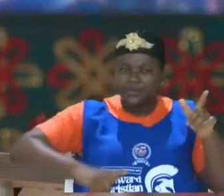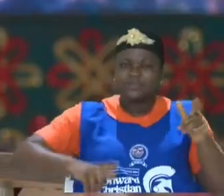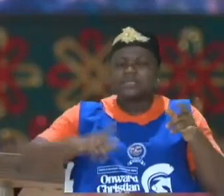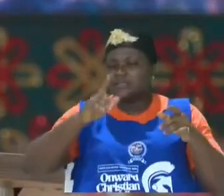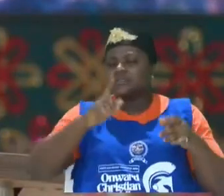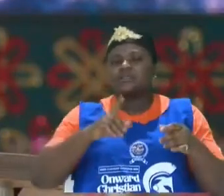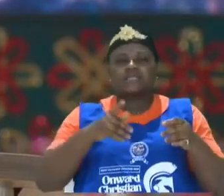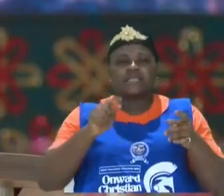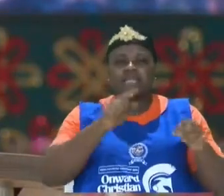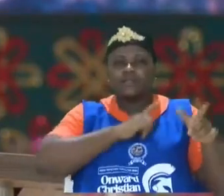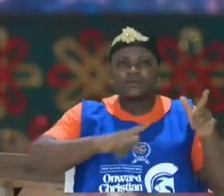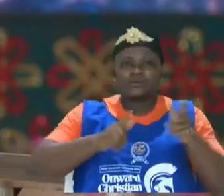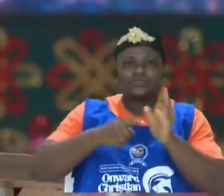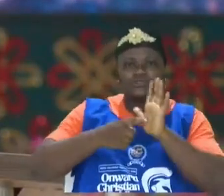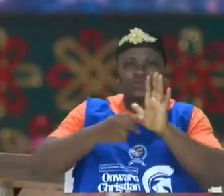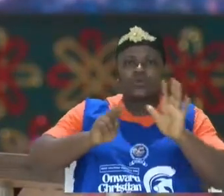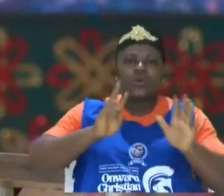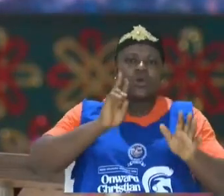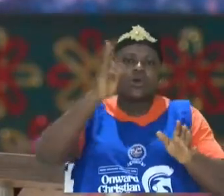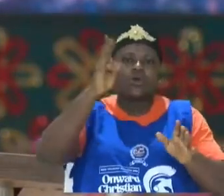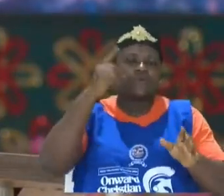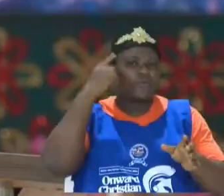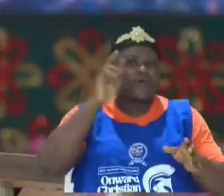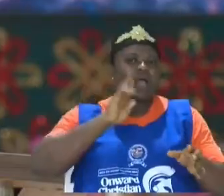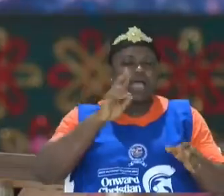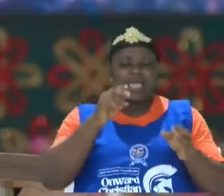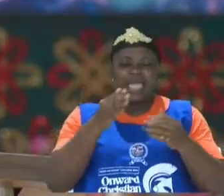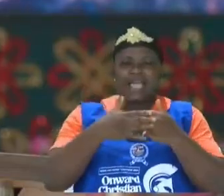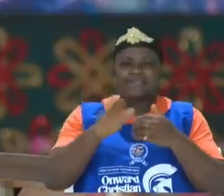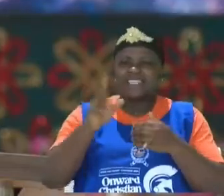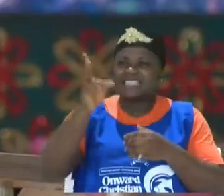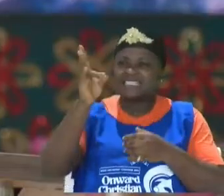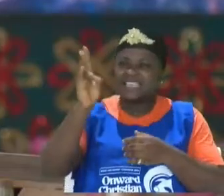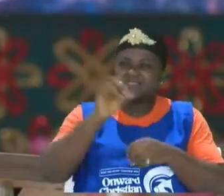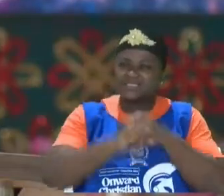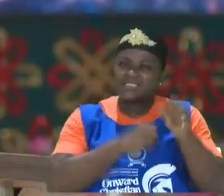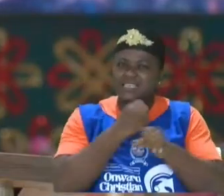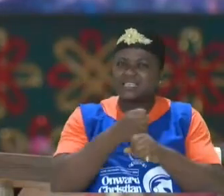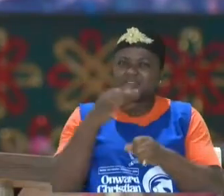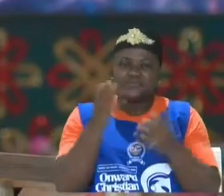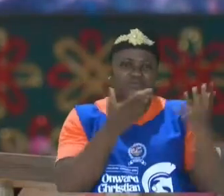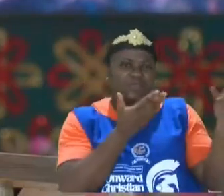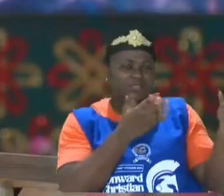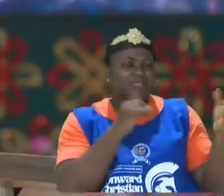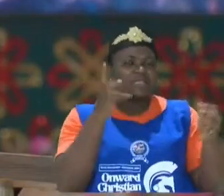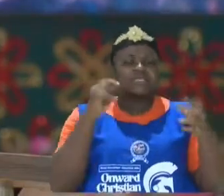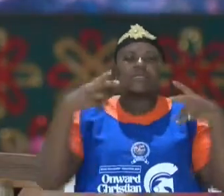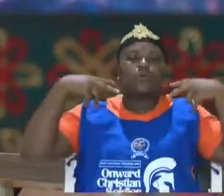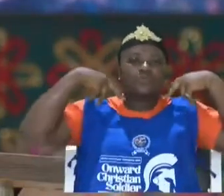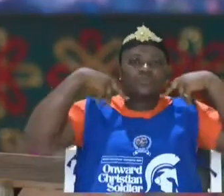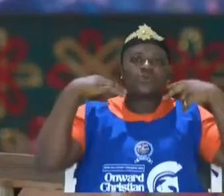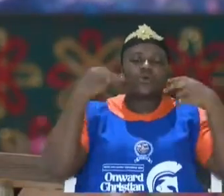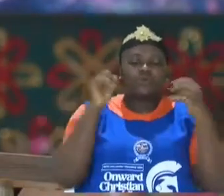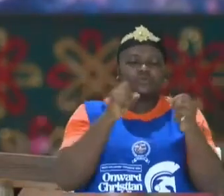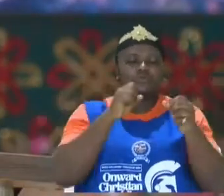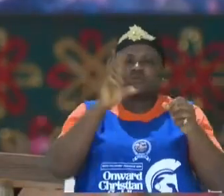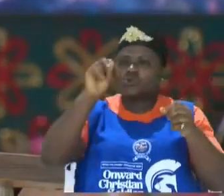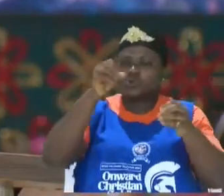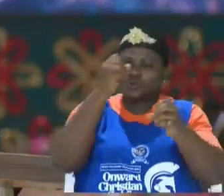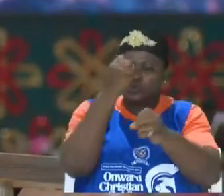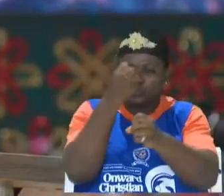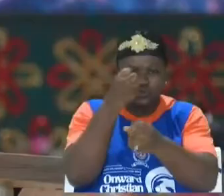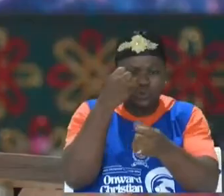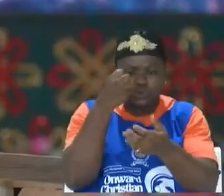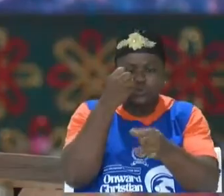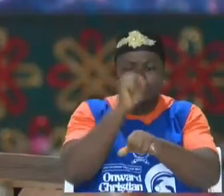her. After 7 years of waiting, the yoke of joblessness was broken. Let somebody